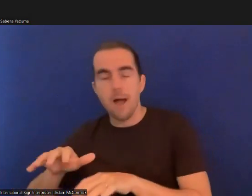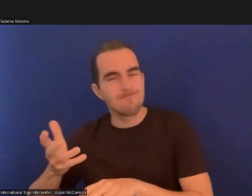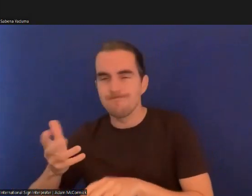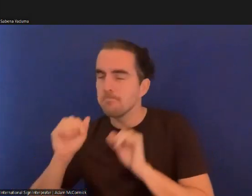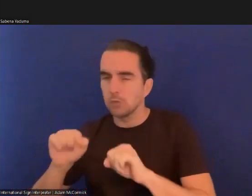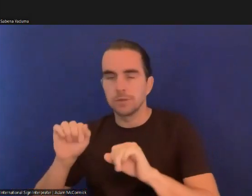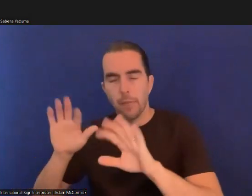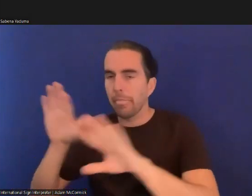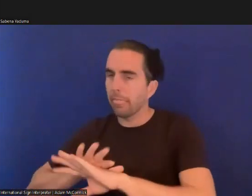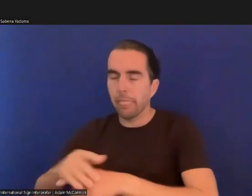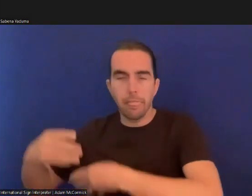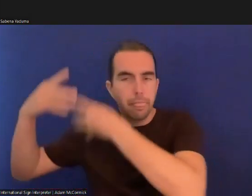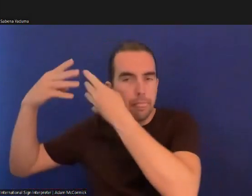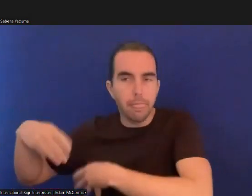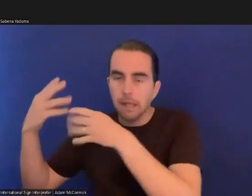Chukwudozie.